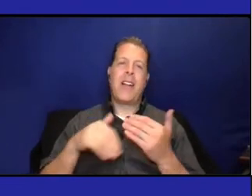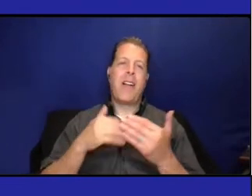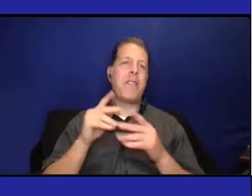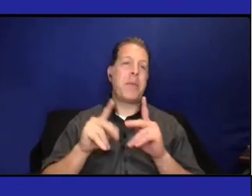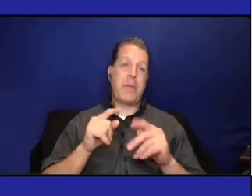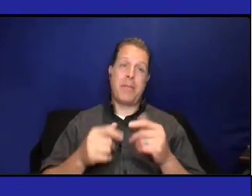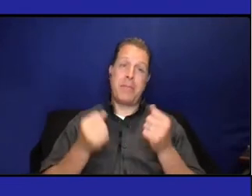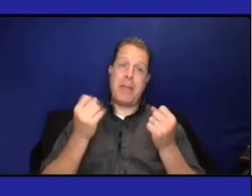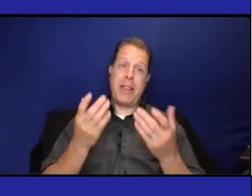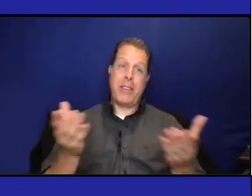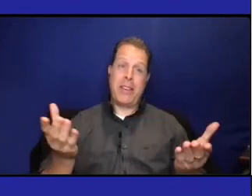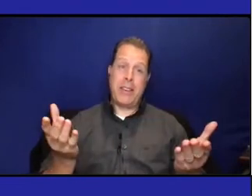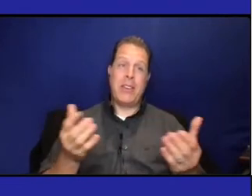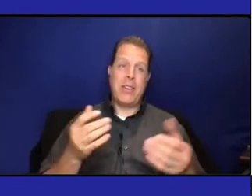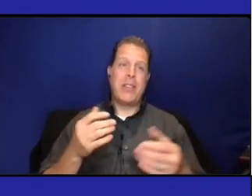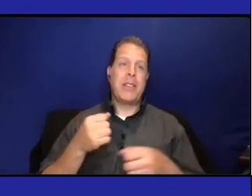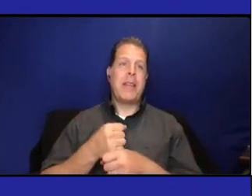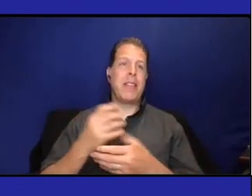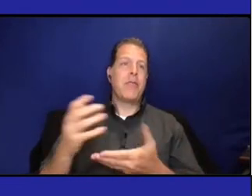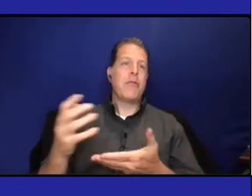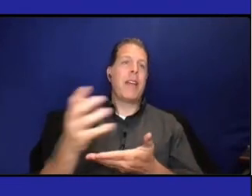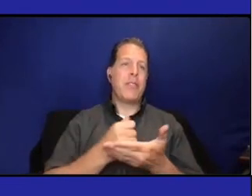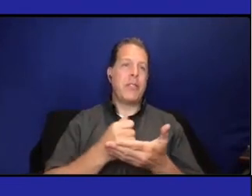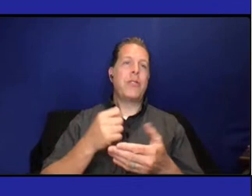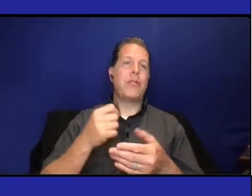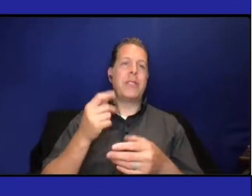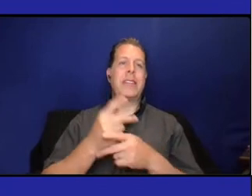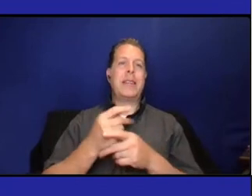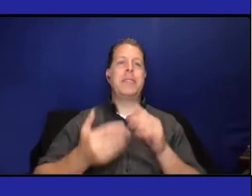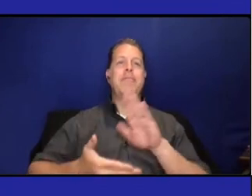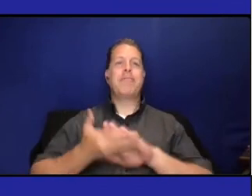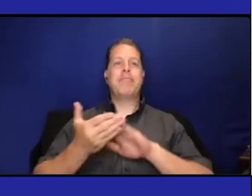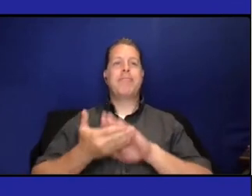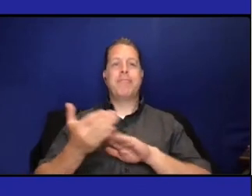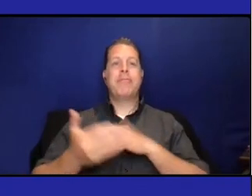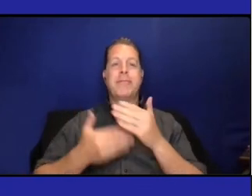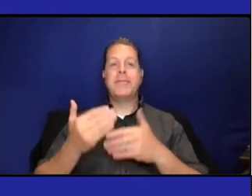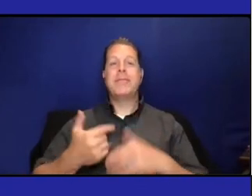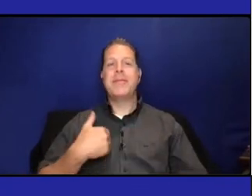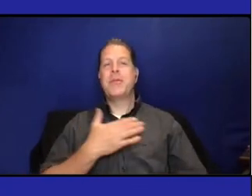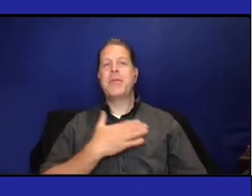produce the revenue that keeps us running. Well, thank you. We appreciate the opportunity.